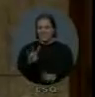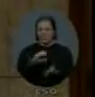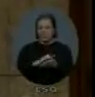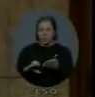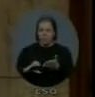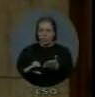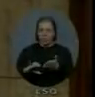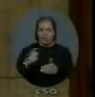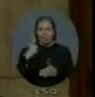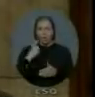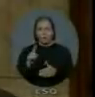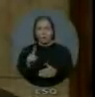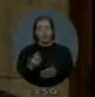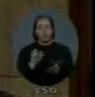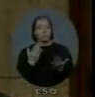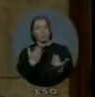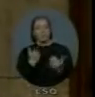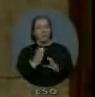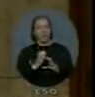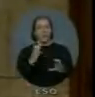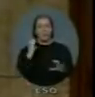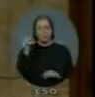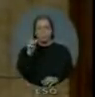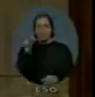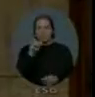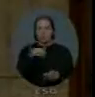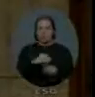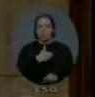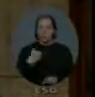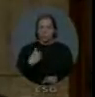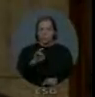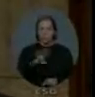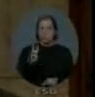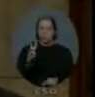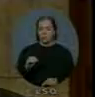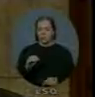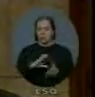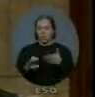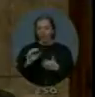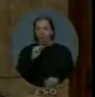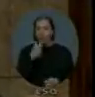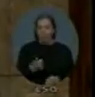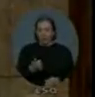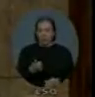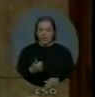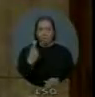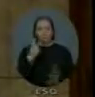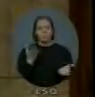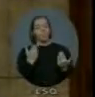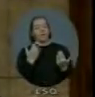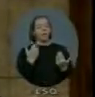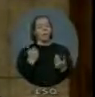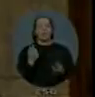no disclosure. The next day, another $861 to ride around Toronto, no disclosure. November